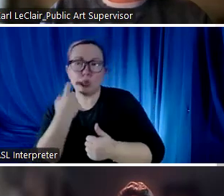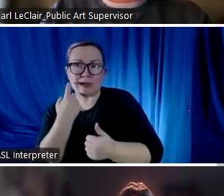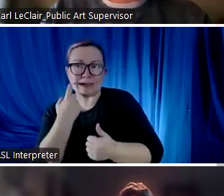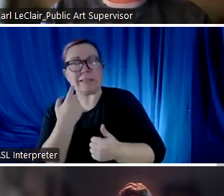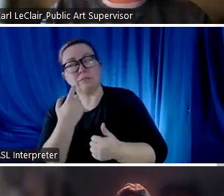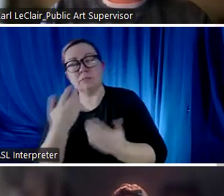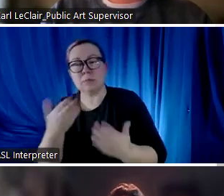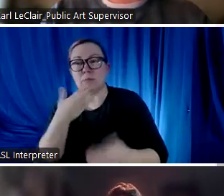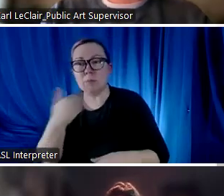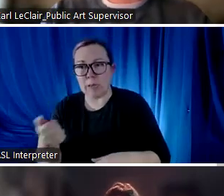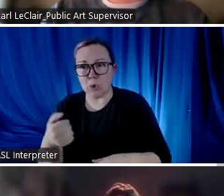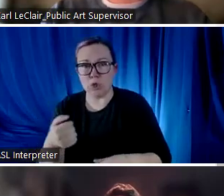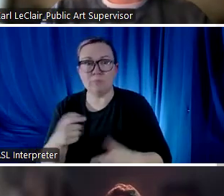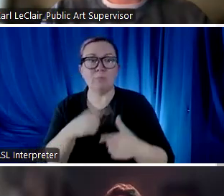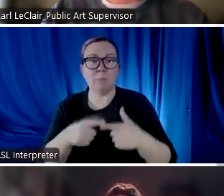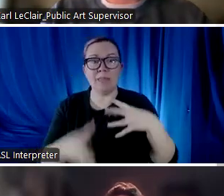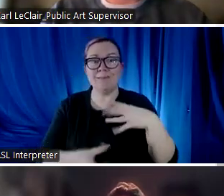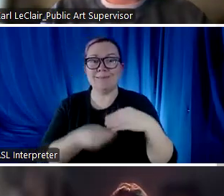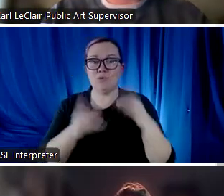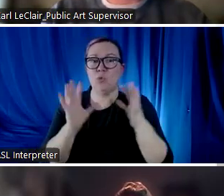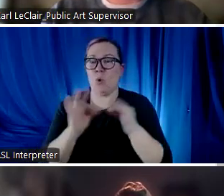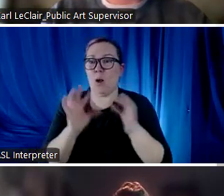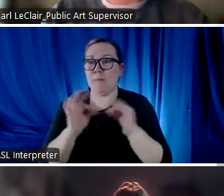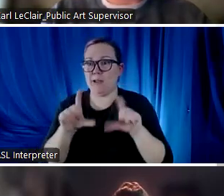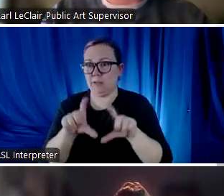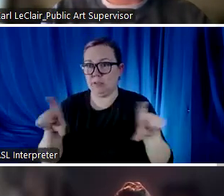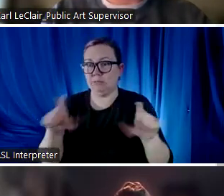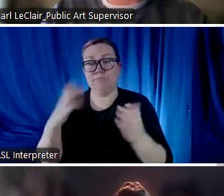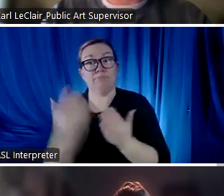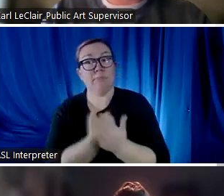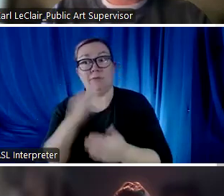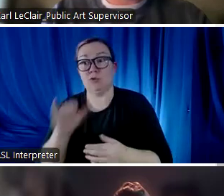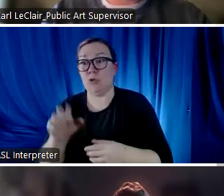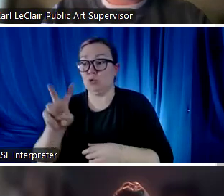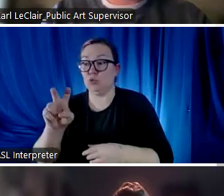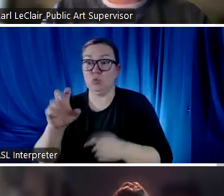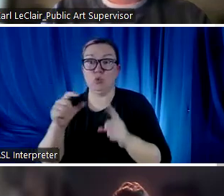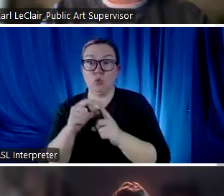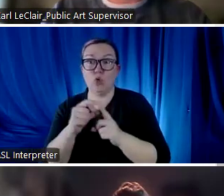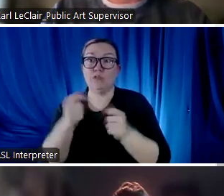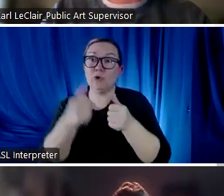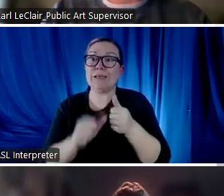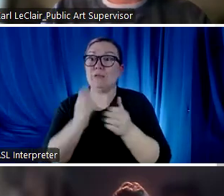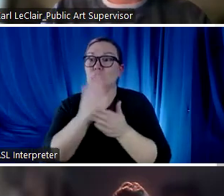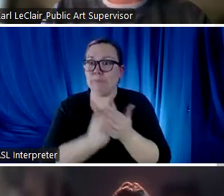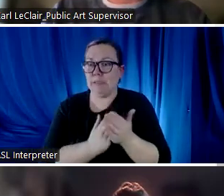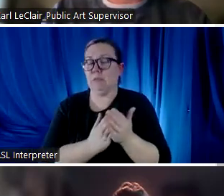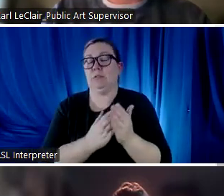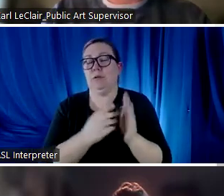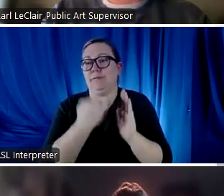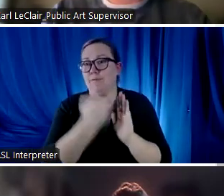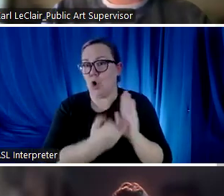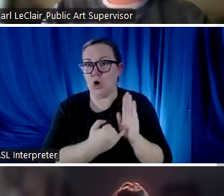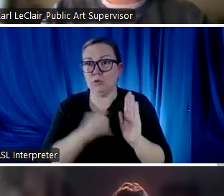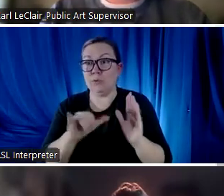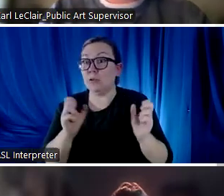And then the additional comment section, this is where, again, like take advantage of that 200 words per artwork. This can be your opportunity